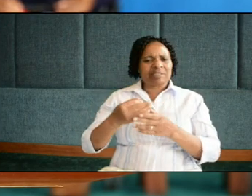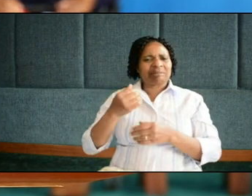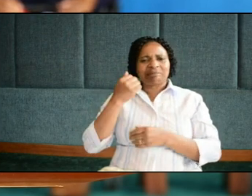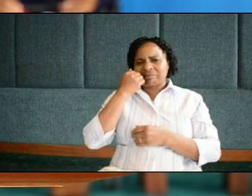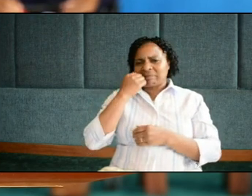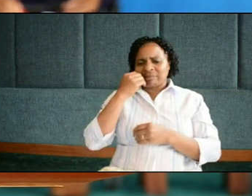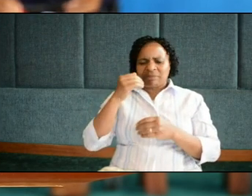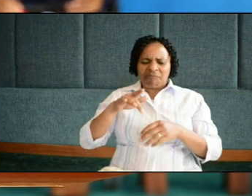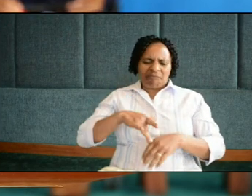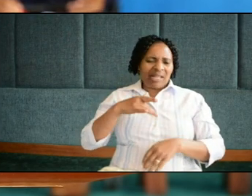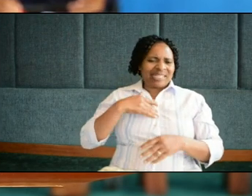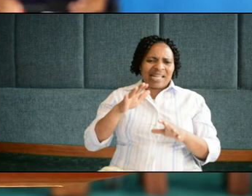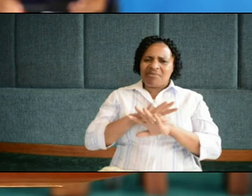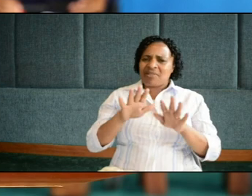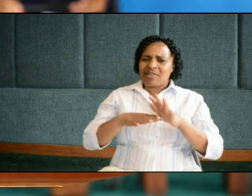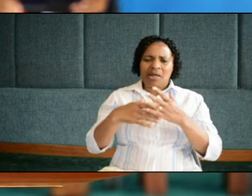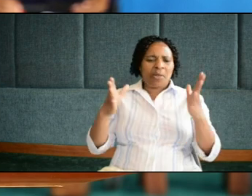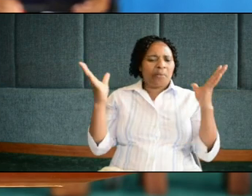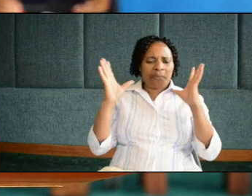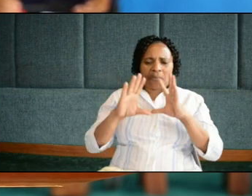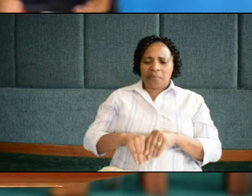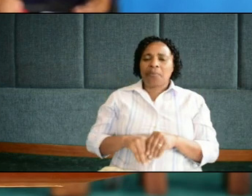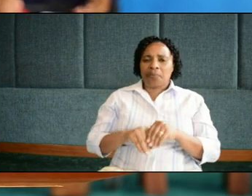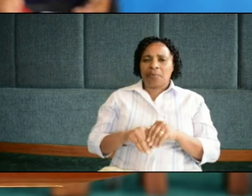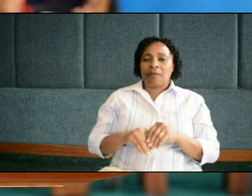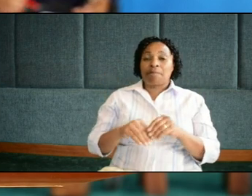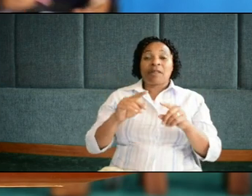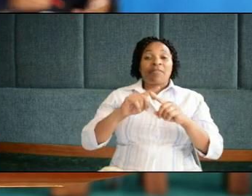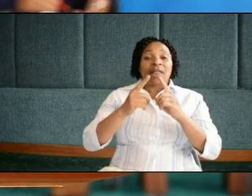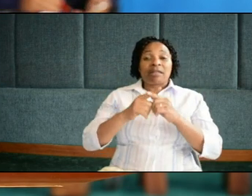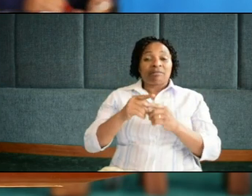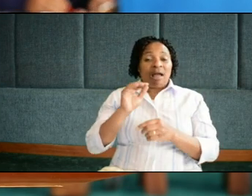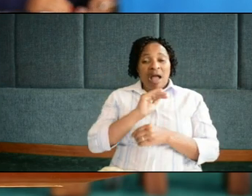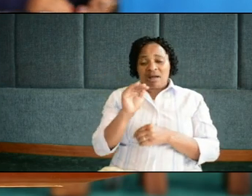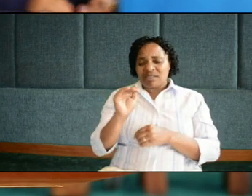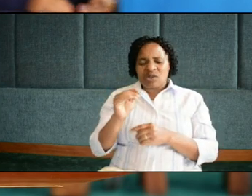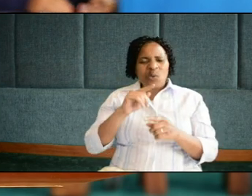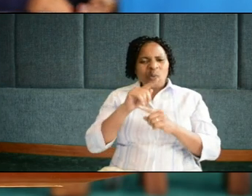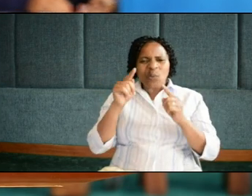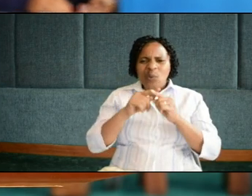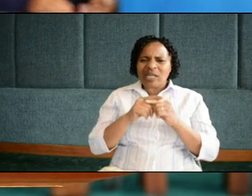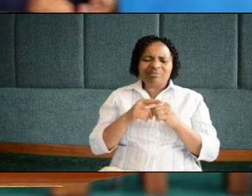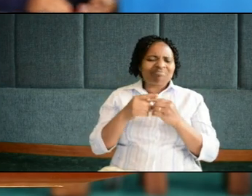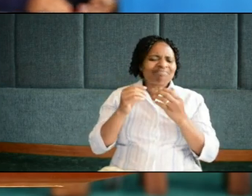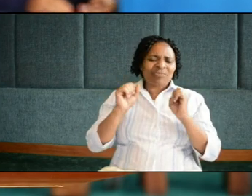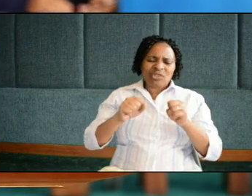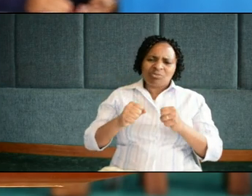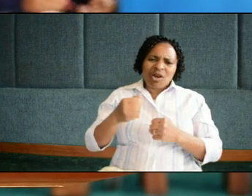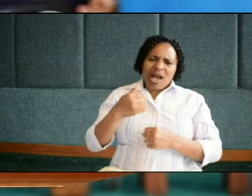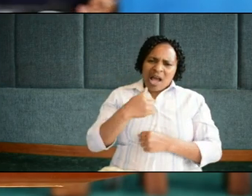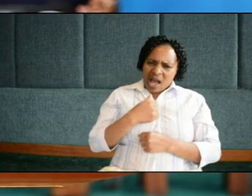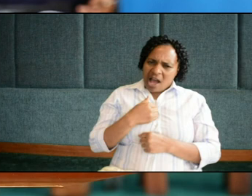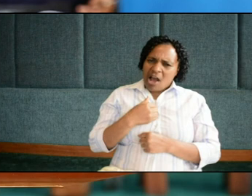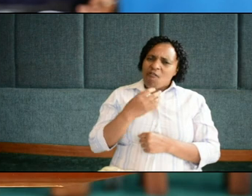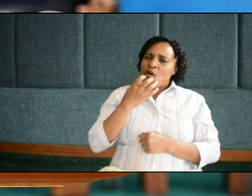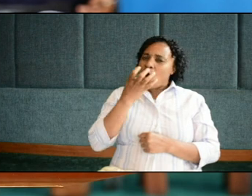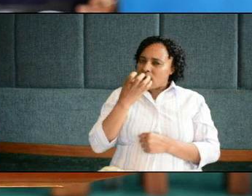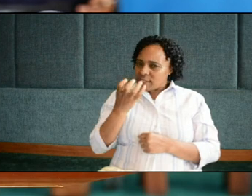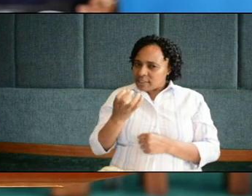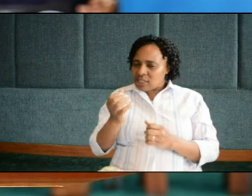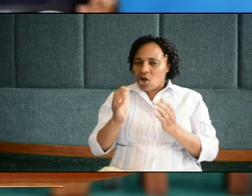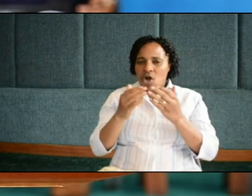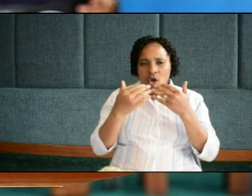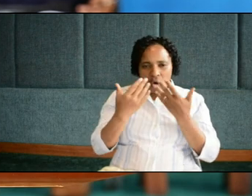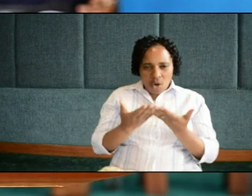everything was coming to an end. So she asked her husband if he could get her an orange or a